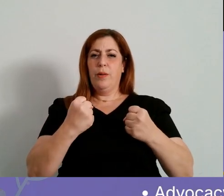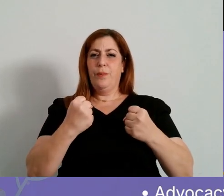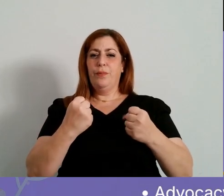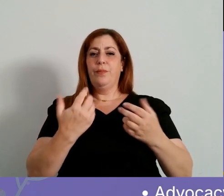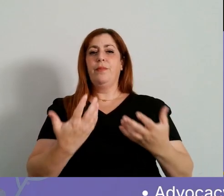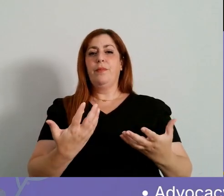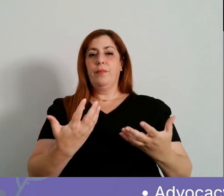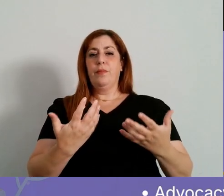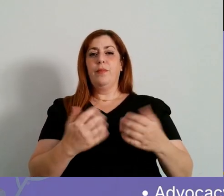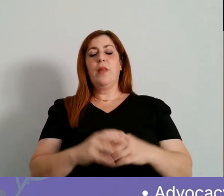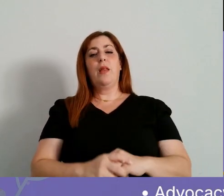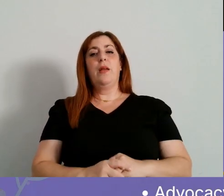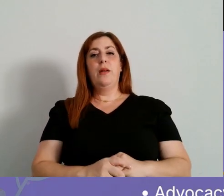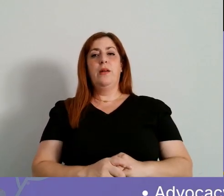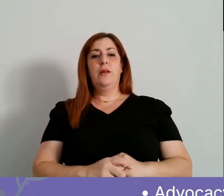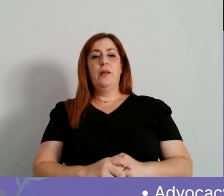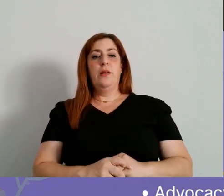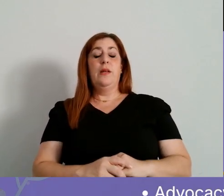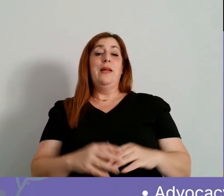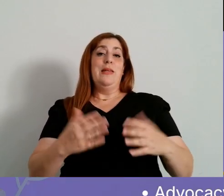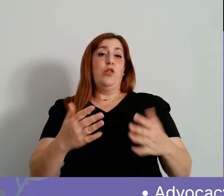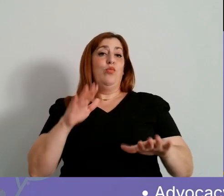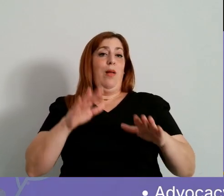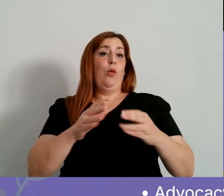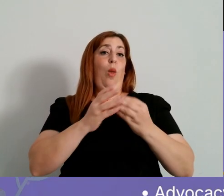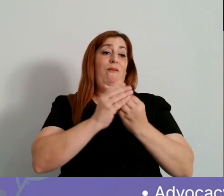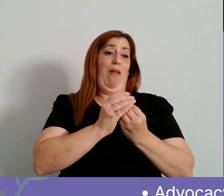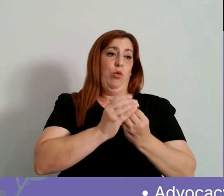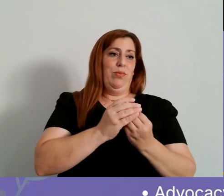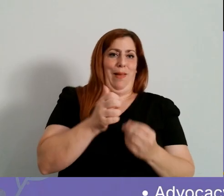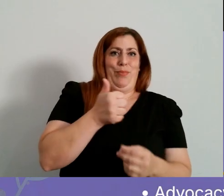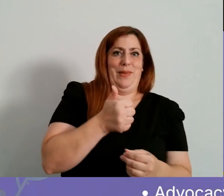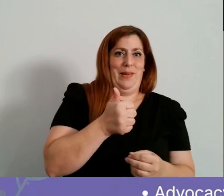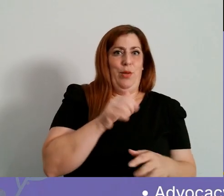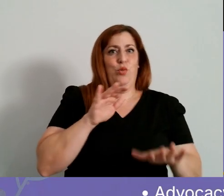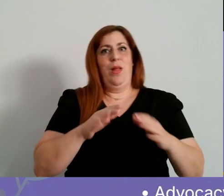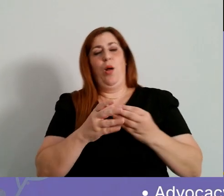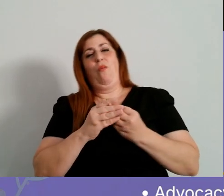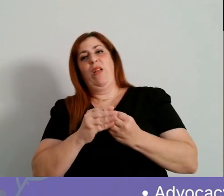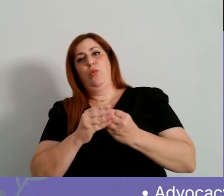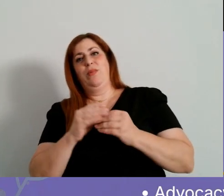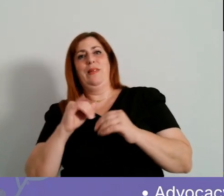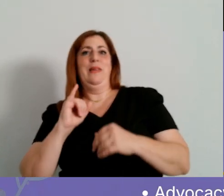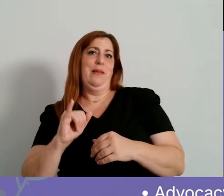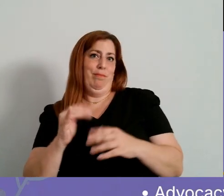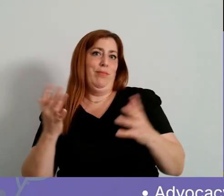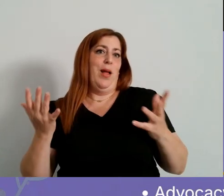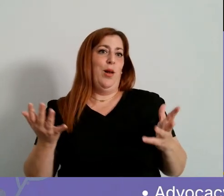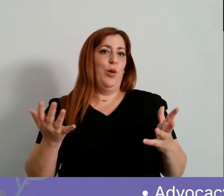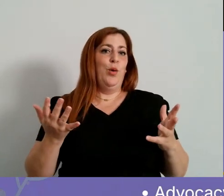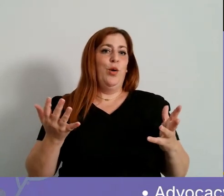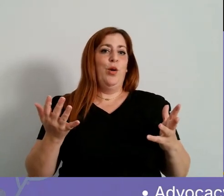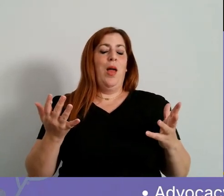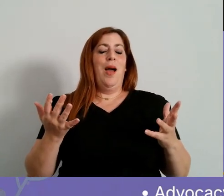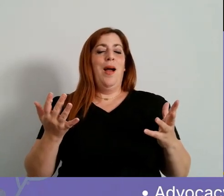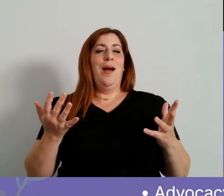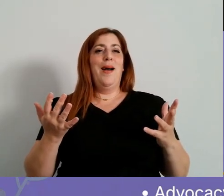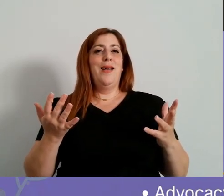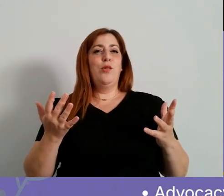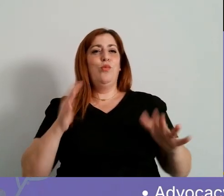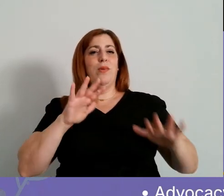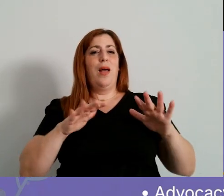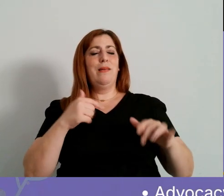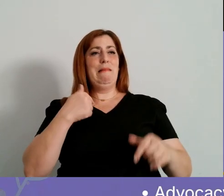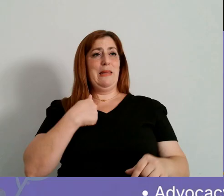avoid that because it doesn't necessarily mean that our moral systems are correct. It just means that we can be quite stuck in what